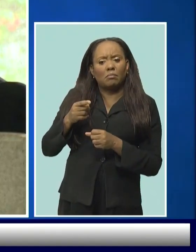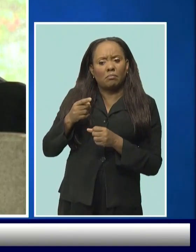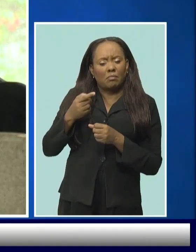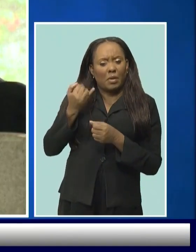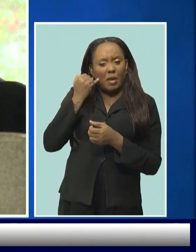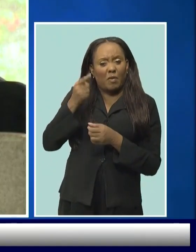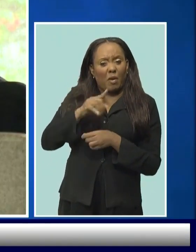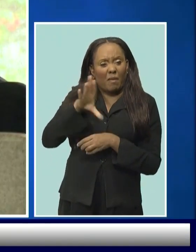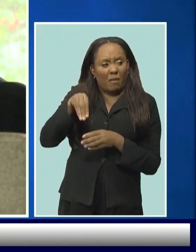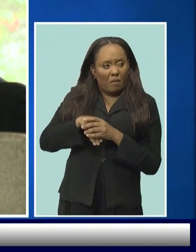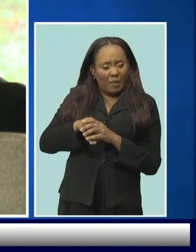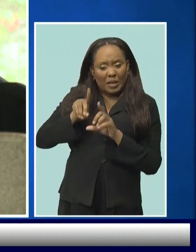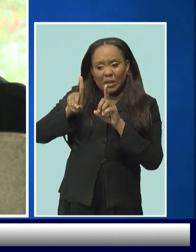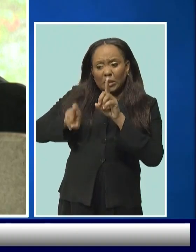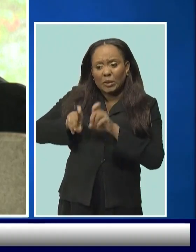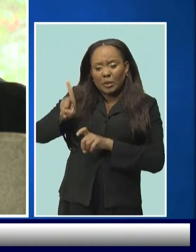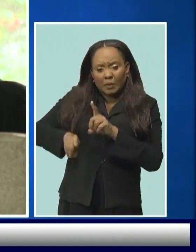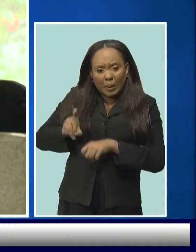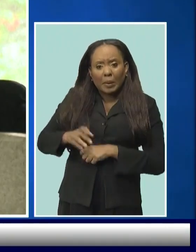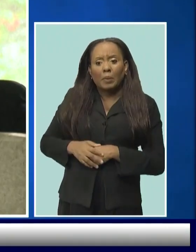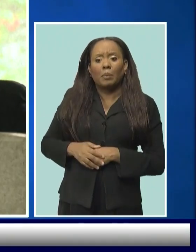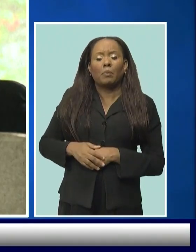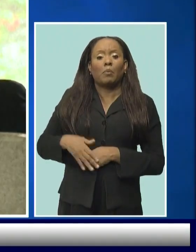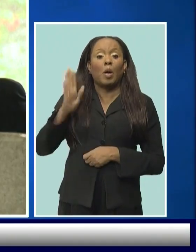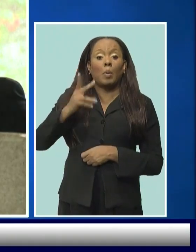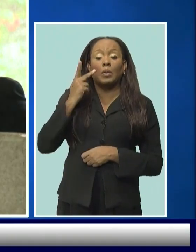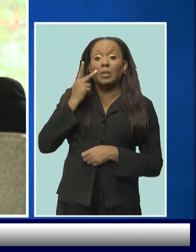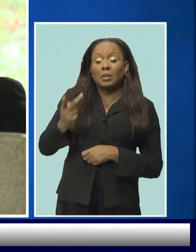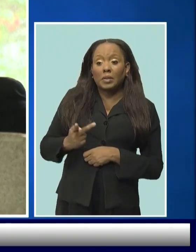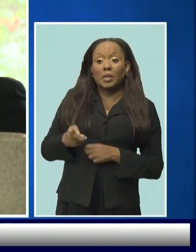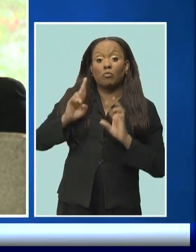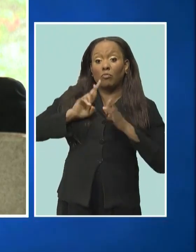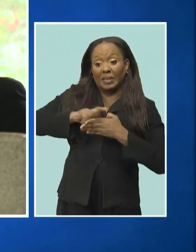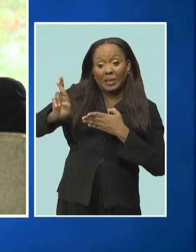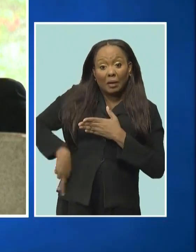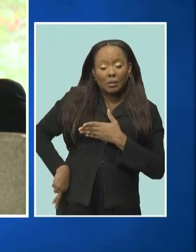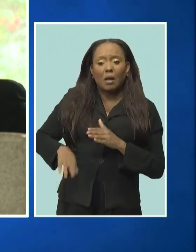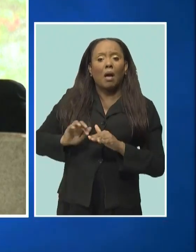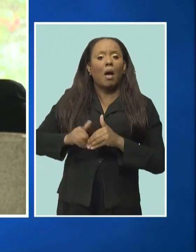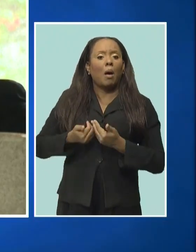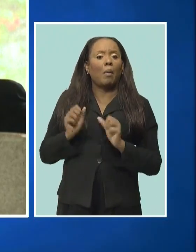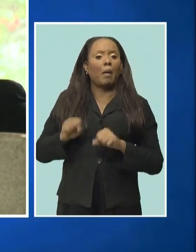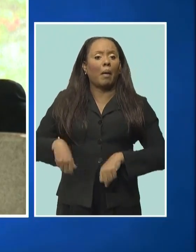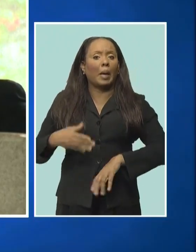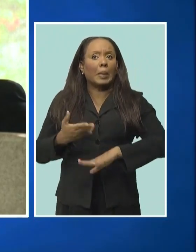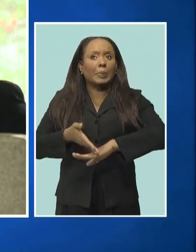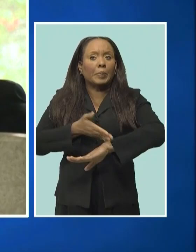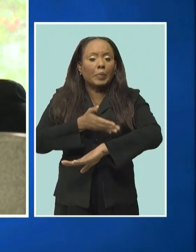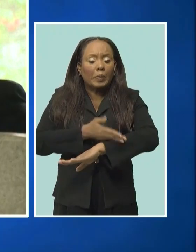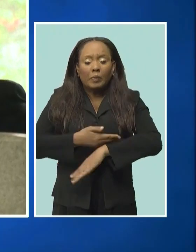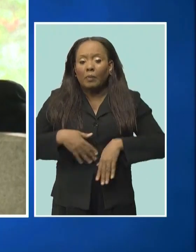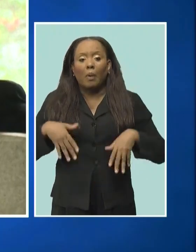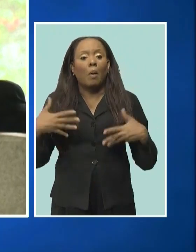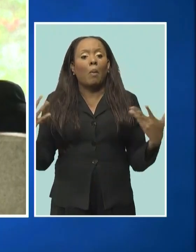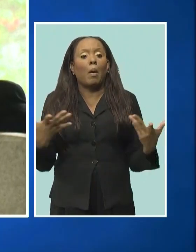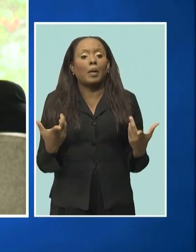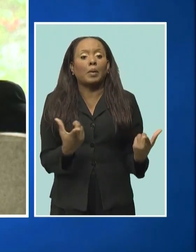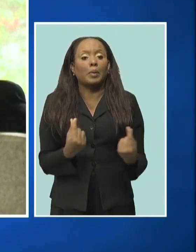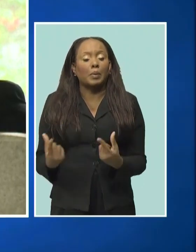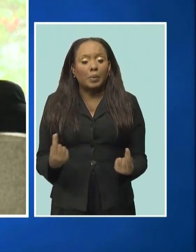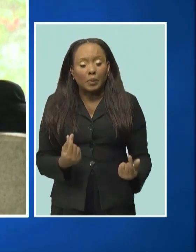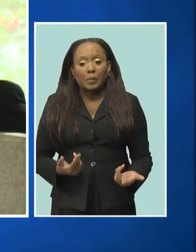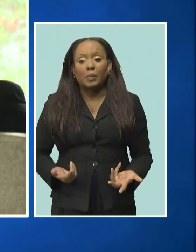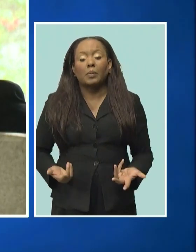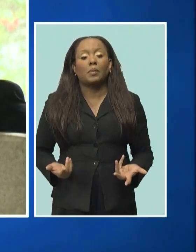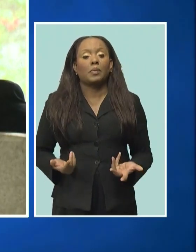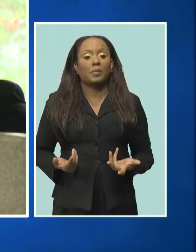regional financing resources to see how we can scale up not just what you're delivering in Barbados, but effectively how